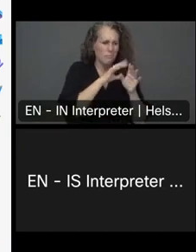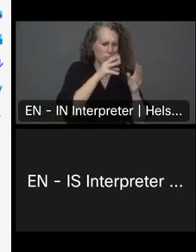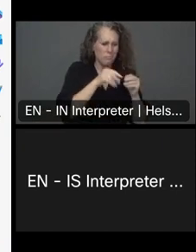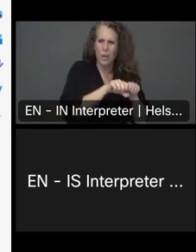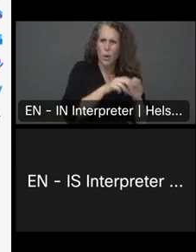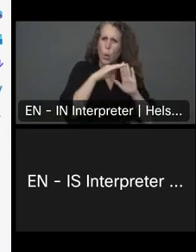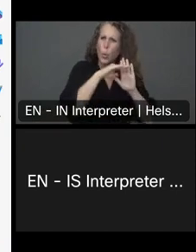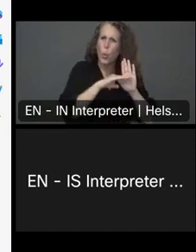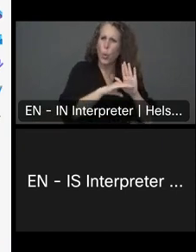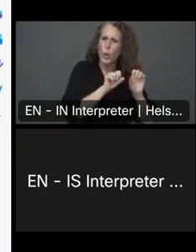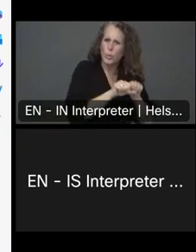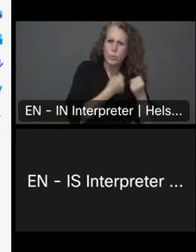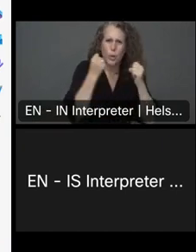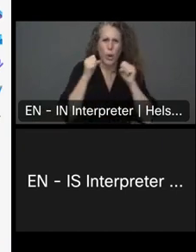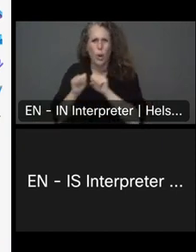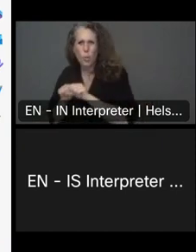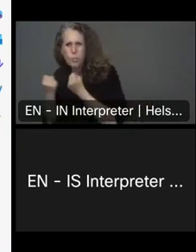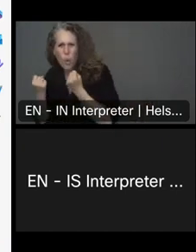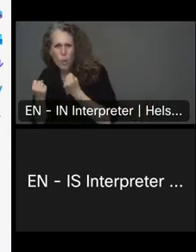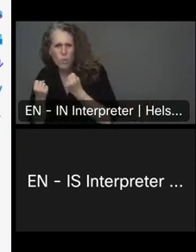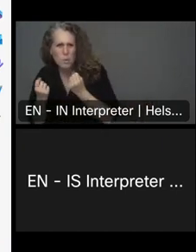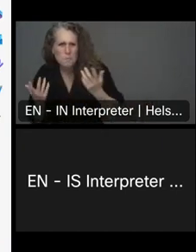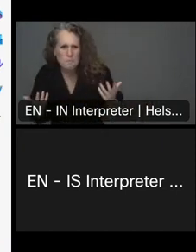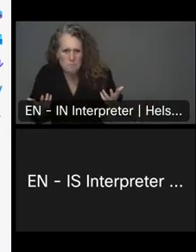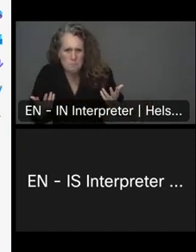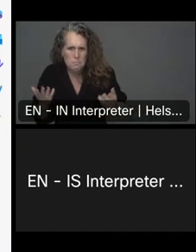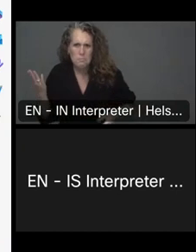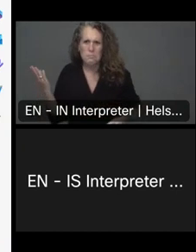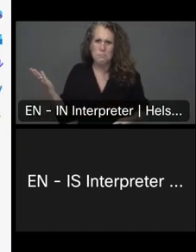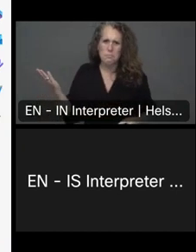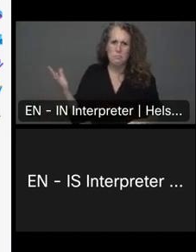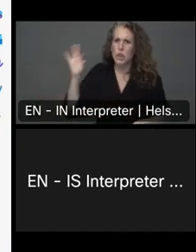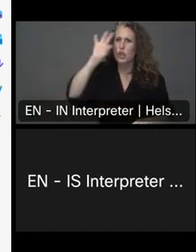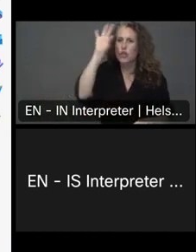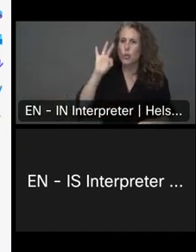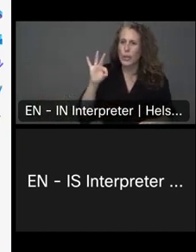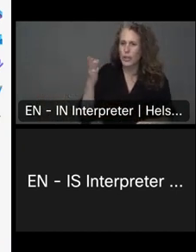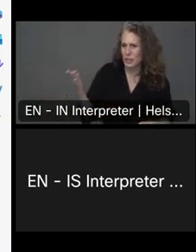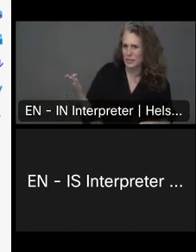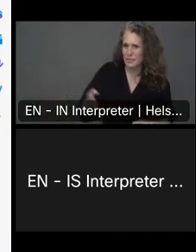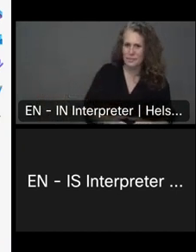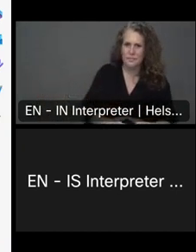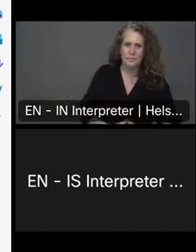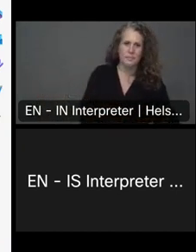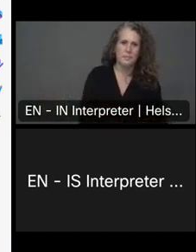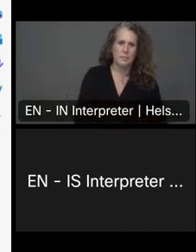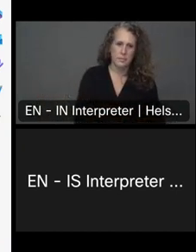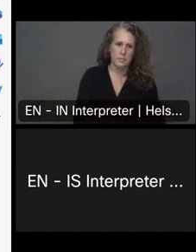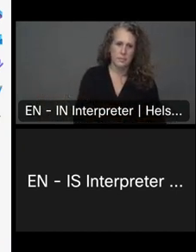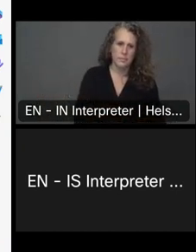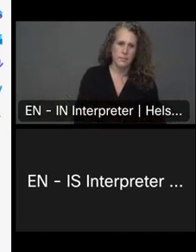of interpretation, as we've just seen, and economy, given the extra effort involved in enunciating